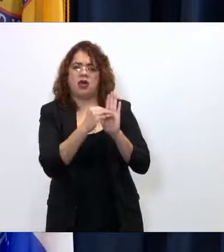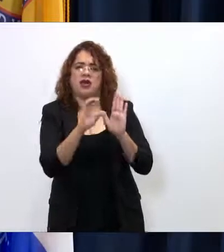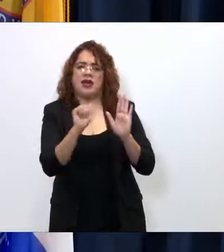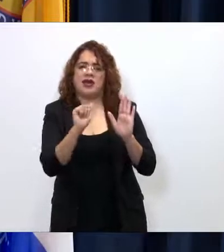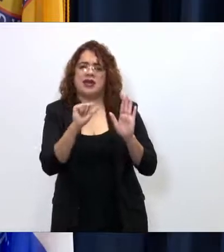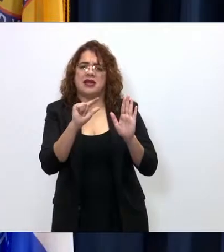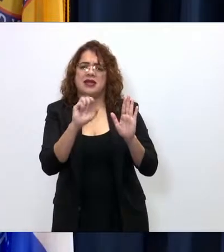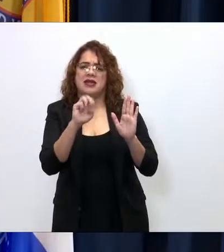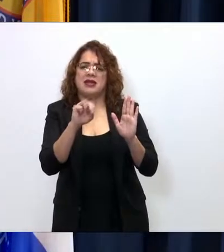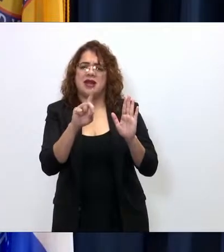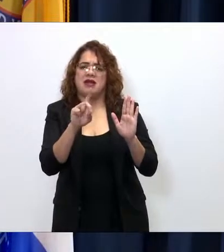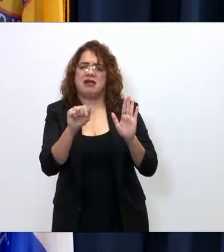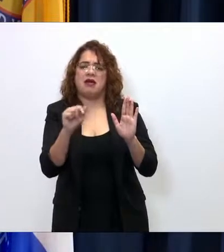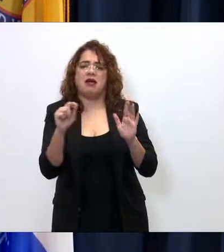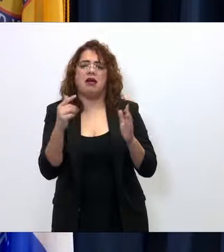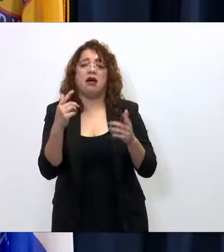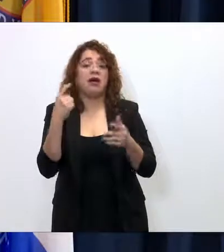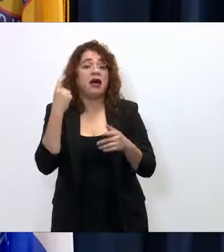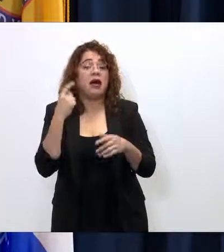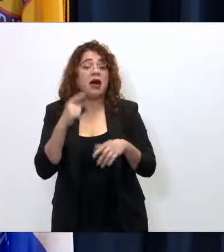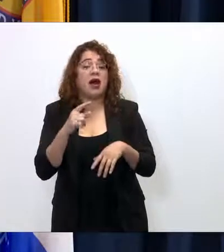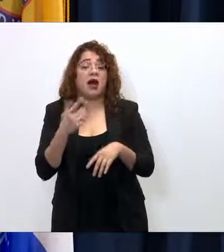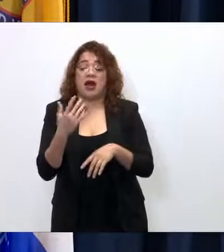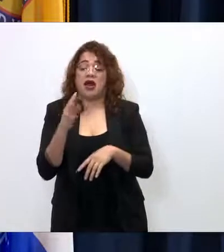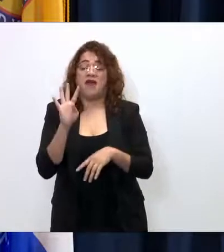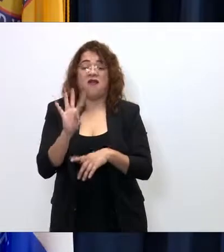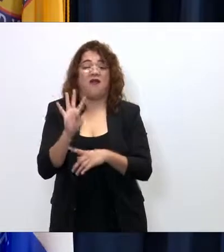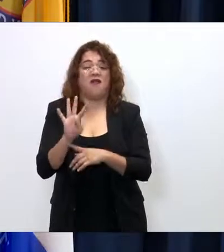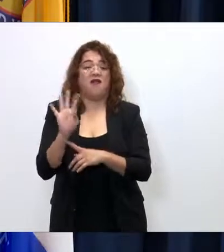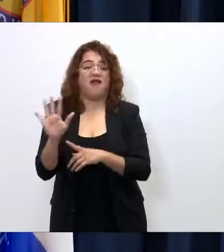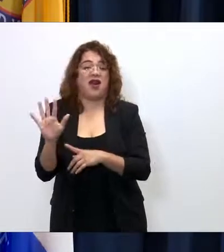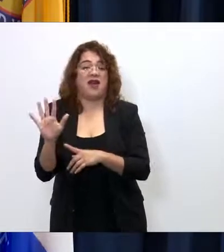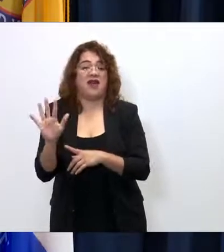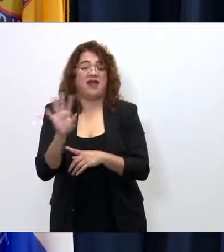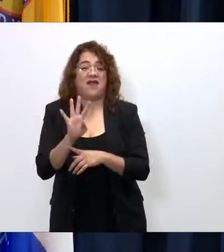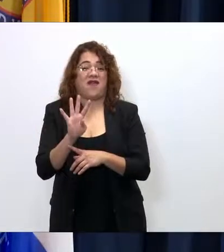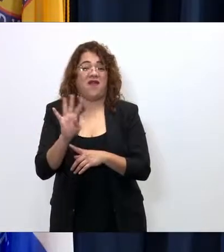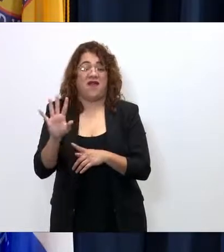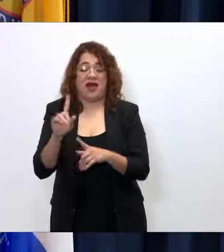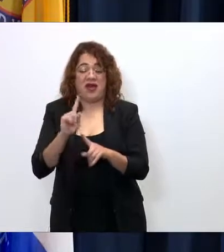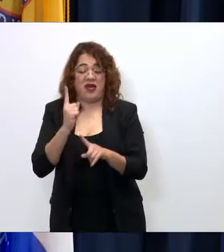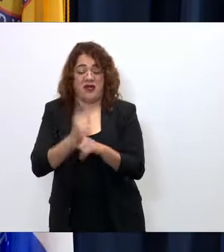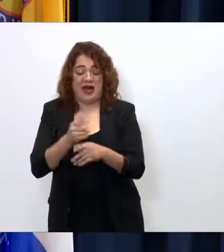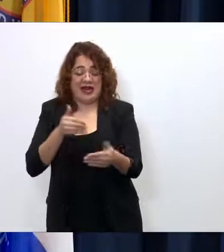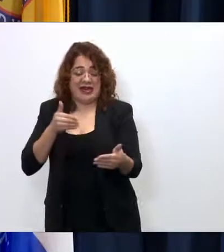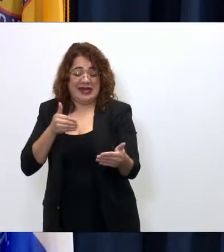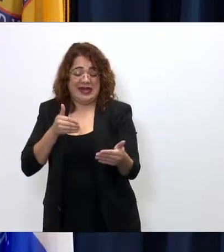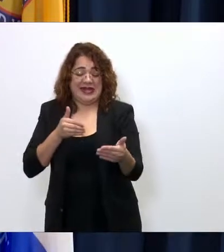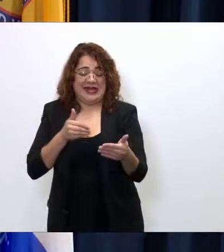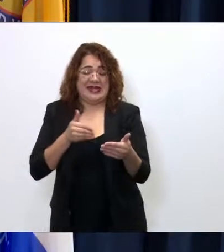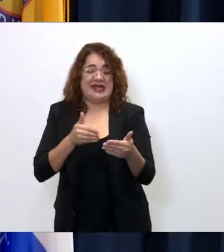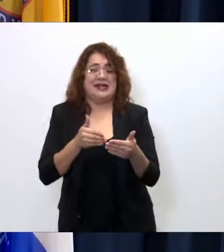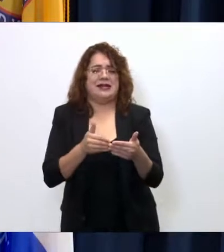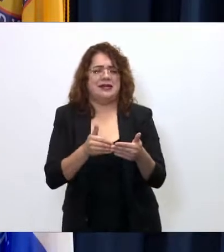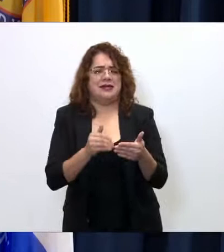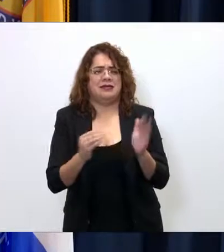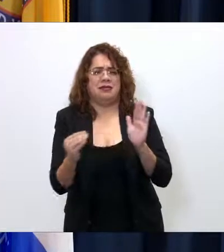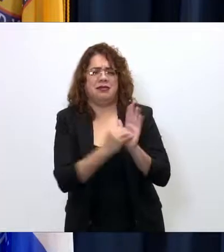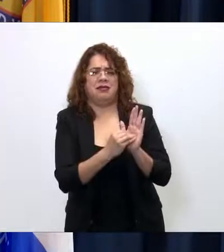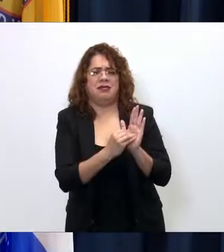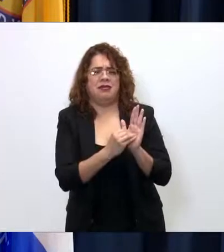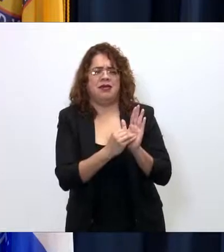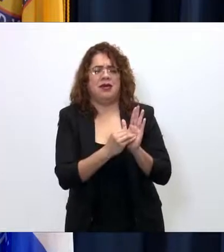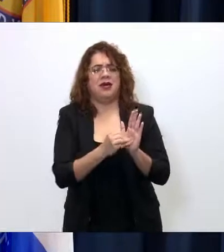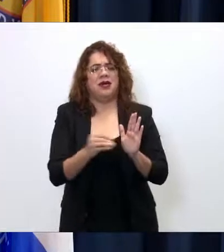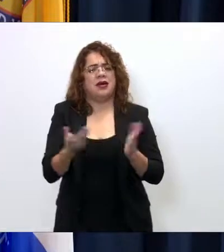about 4:45 on Monday, which is right before the cutoff. I'm just wondering why the meeting